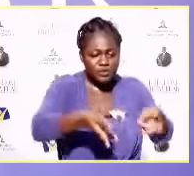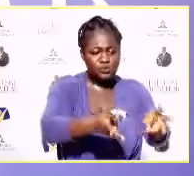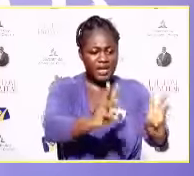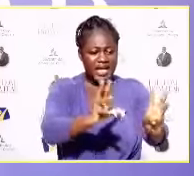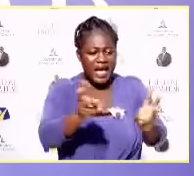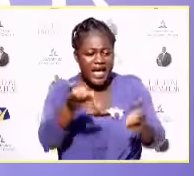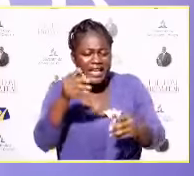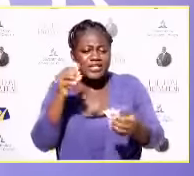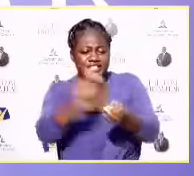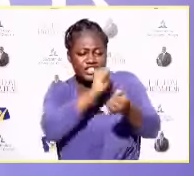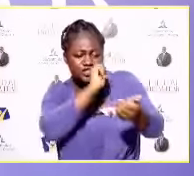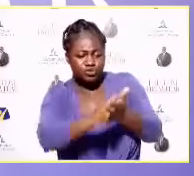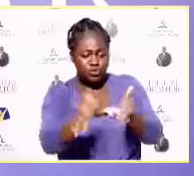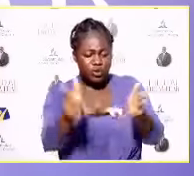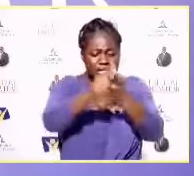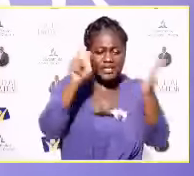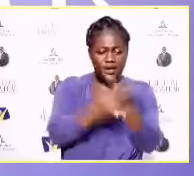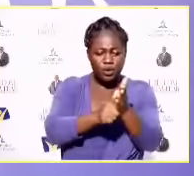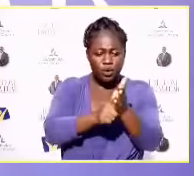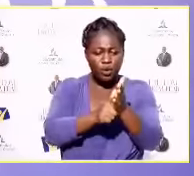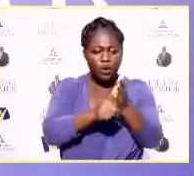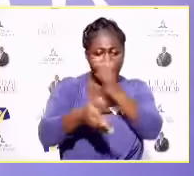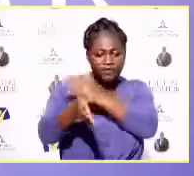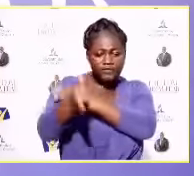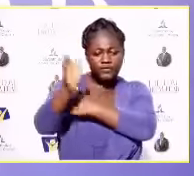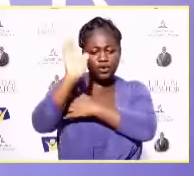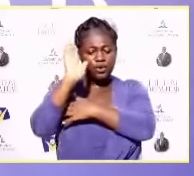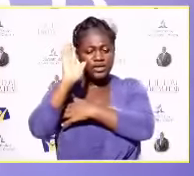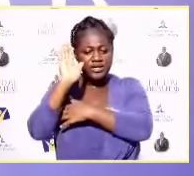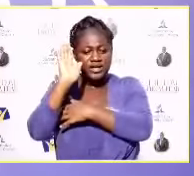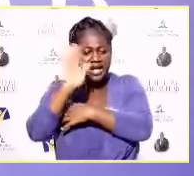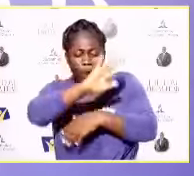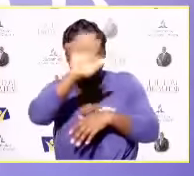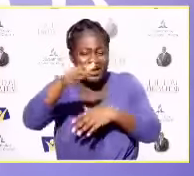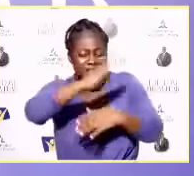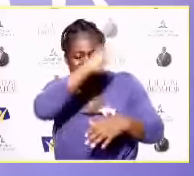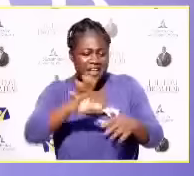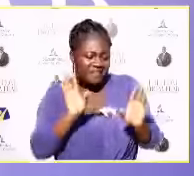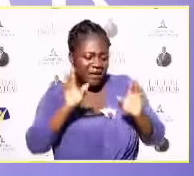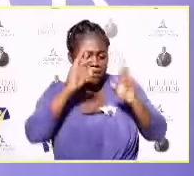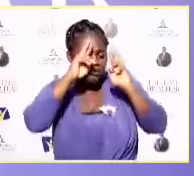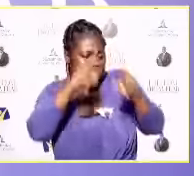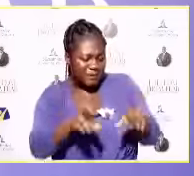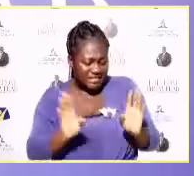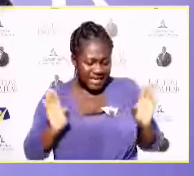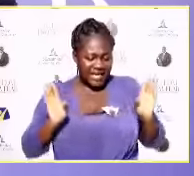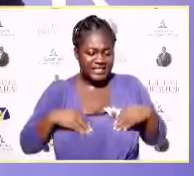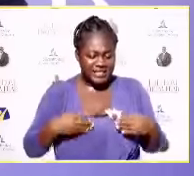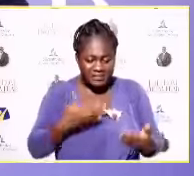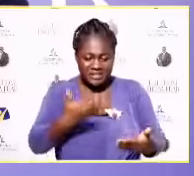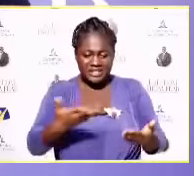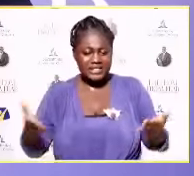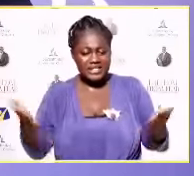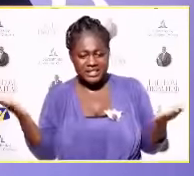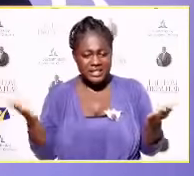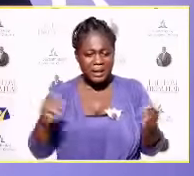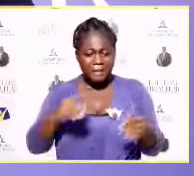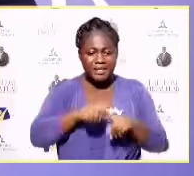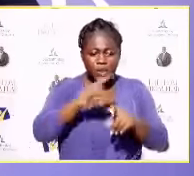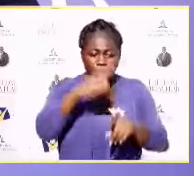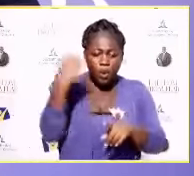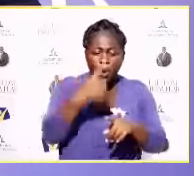accusers, incontinent, fierce, despisers of those that are good,